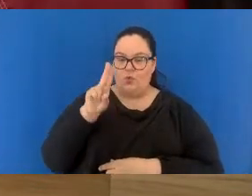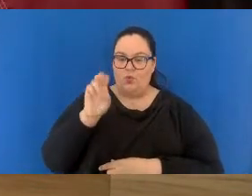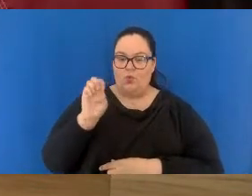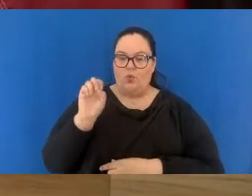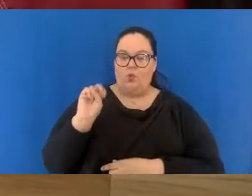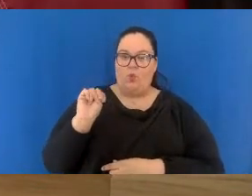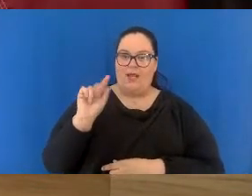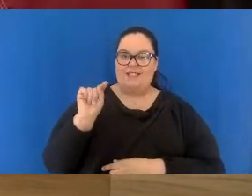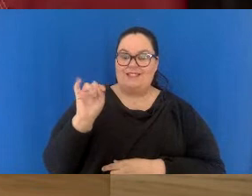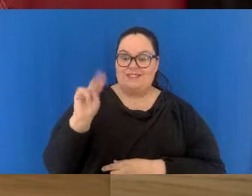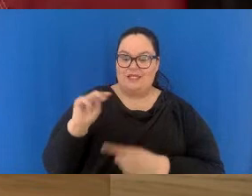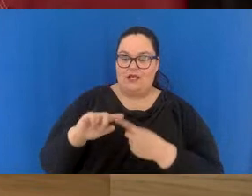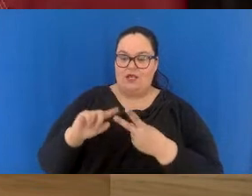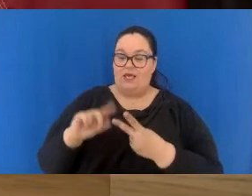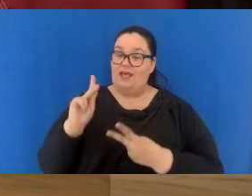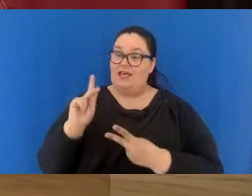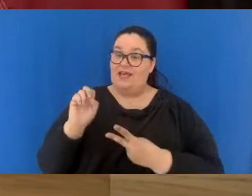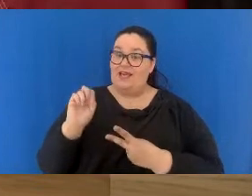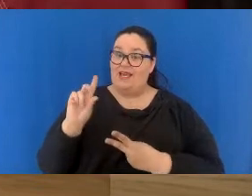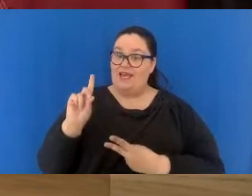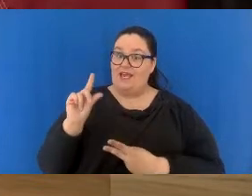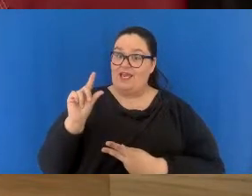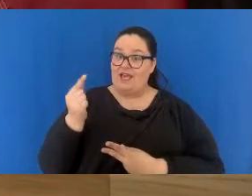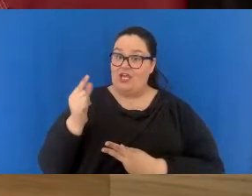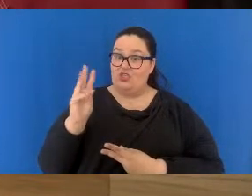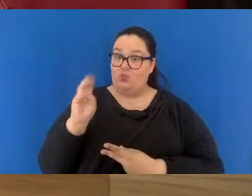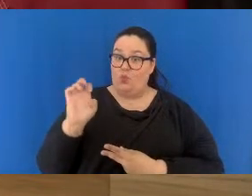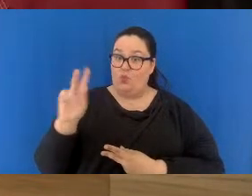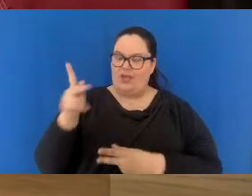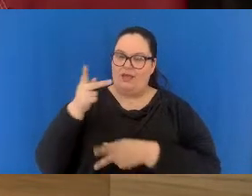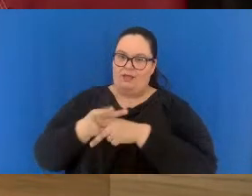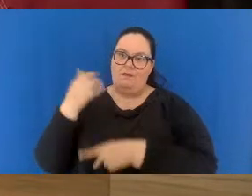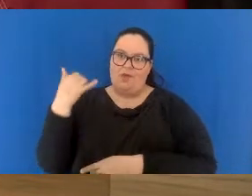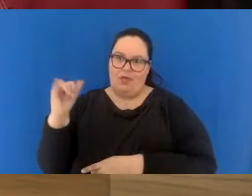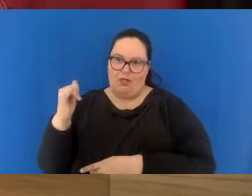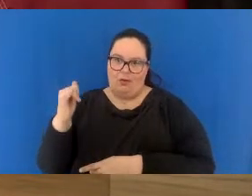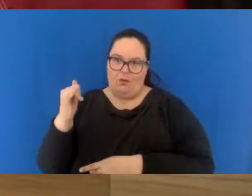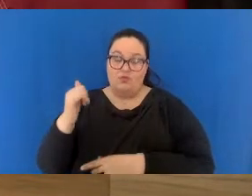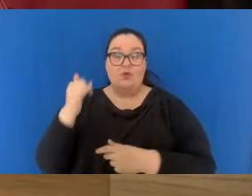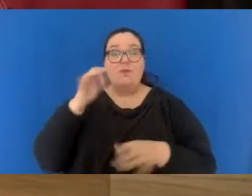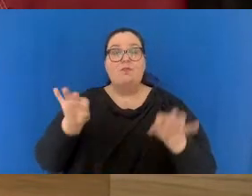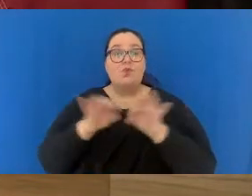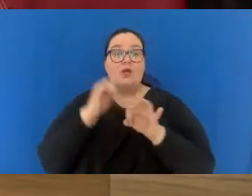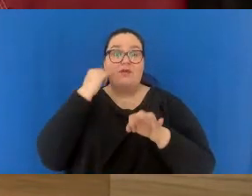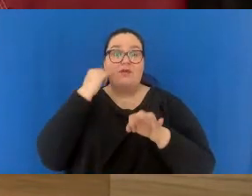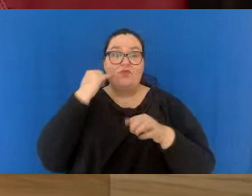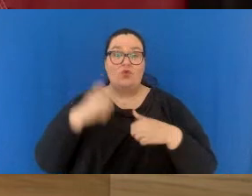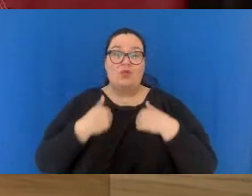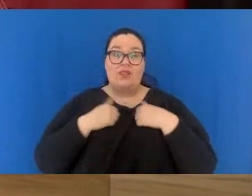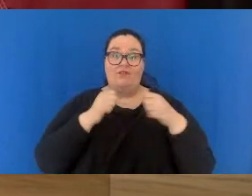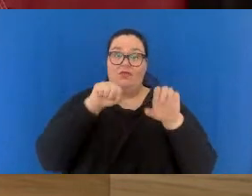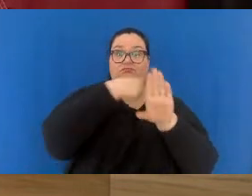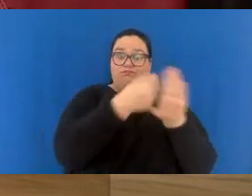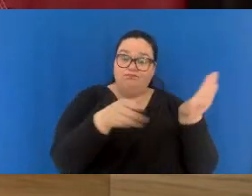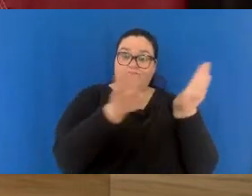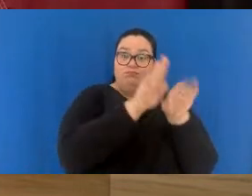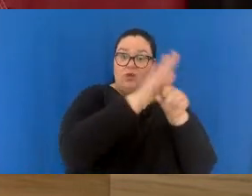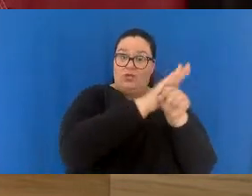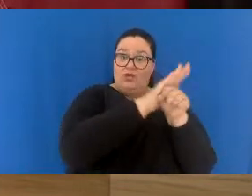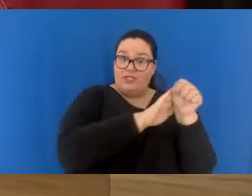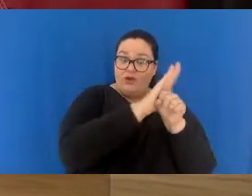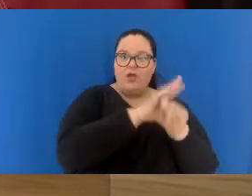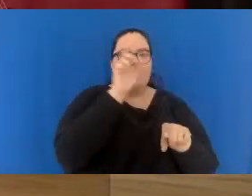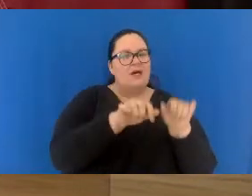much as possible. Limit your contacts and go out only for essentials. Aujourd'hui, Santé publique a recommandé au